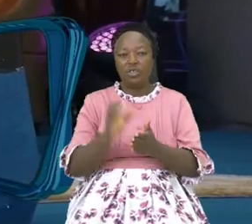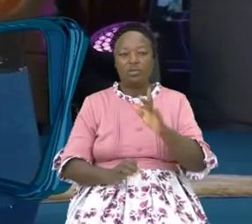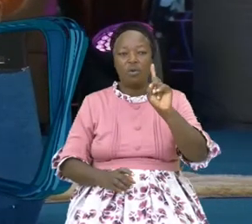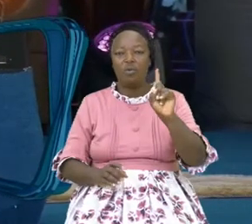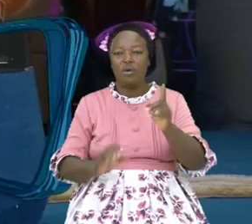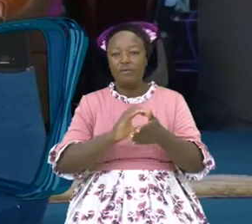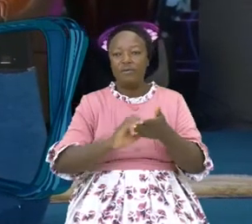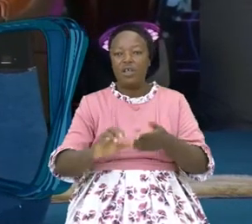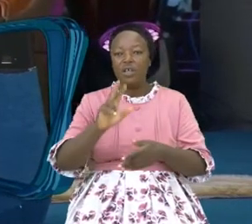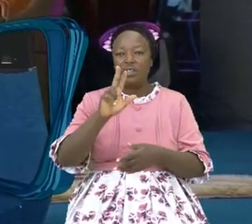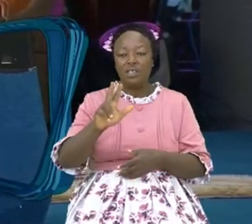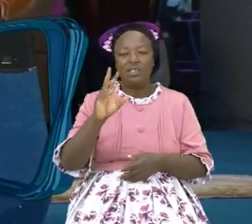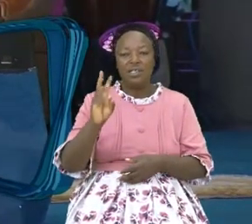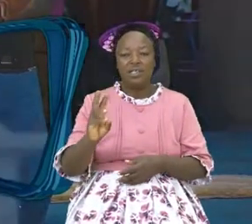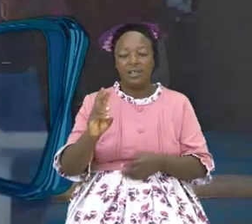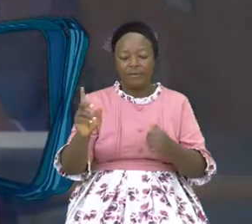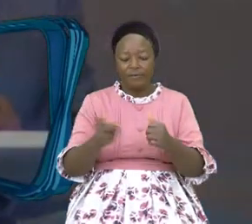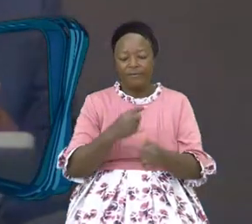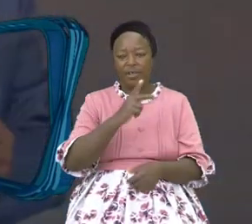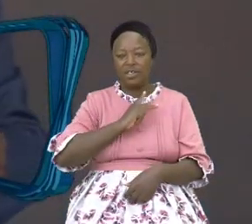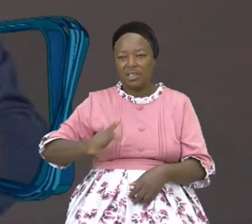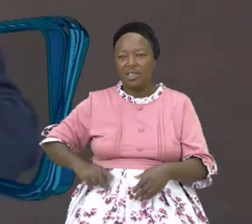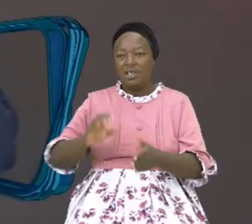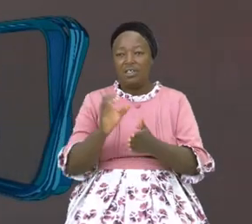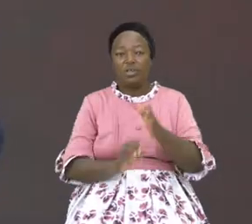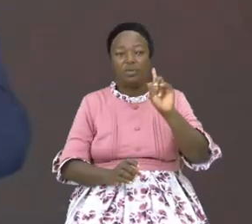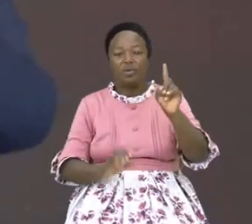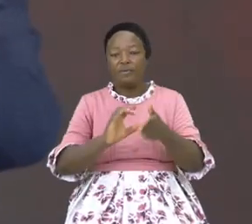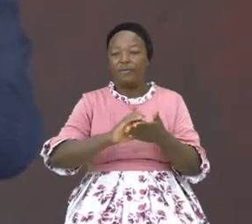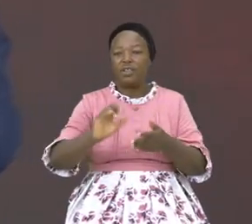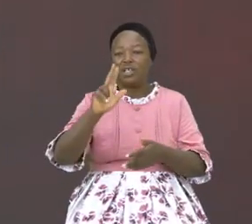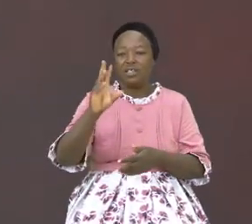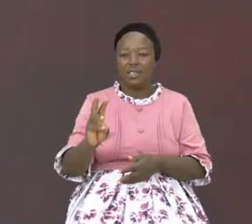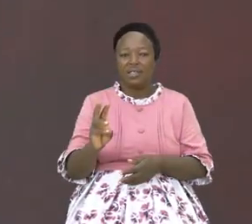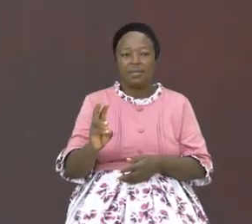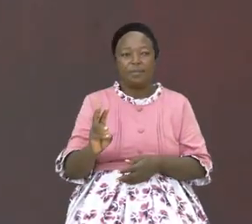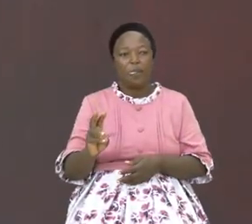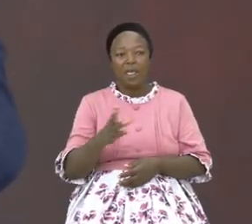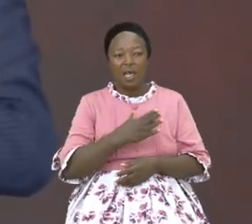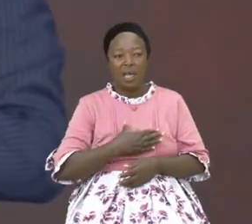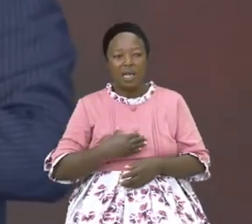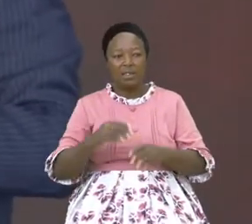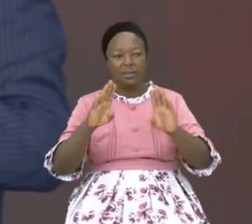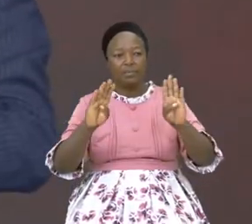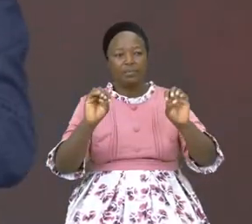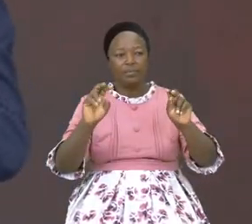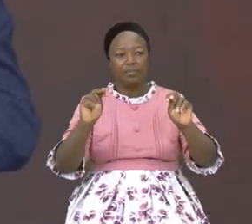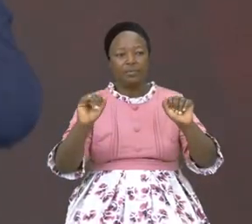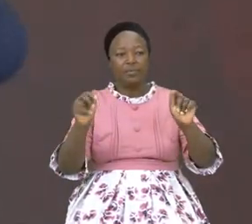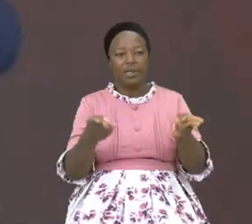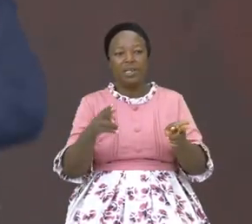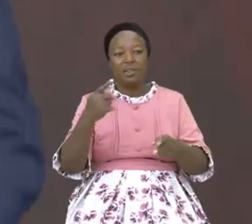verse 36. In First Kings chapter 1, verse 36, and Benaiah the